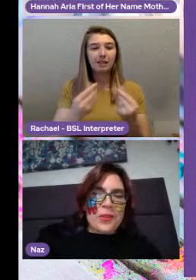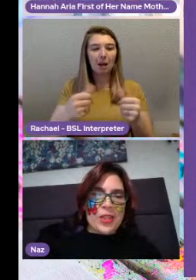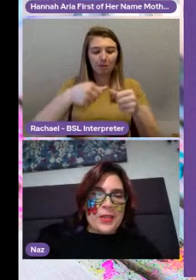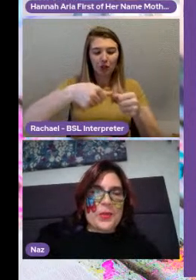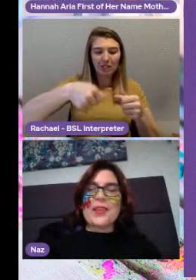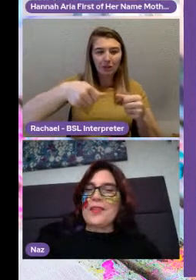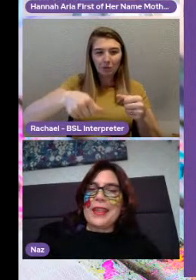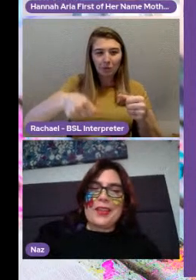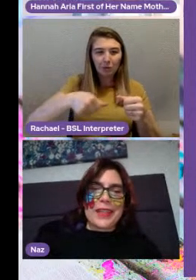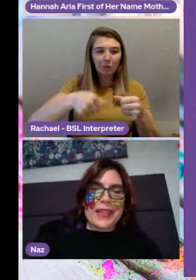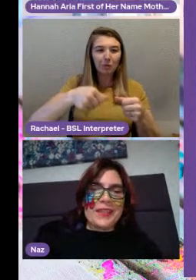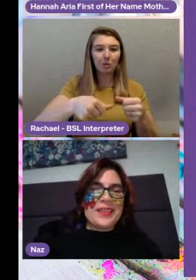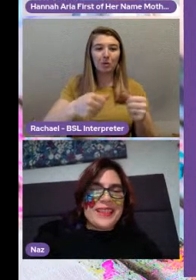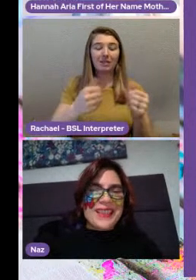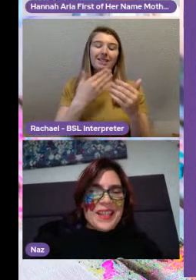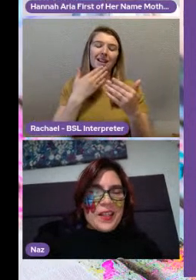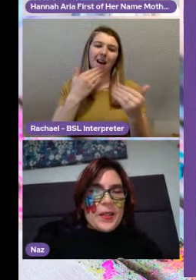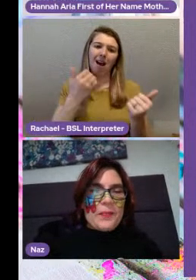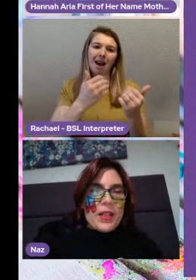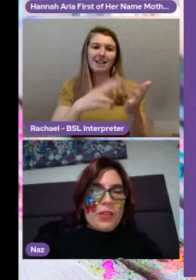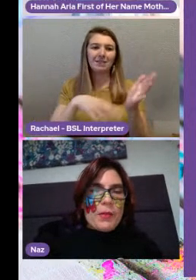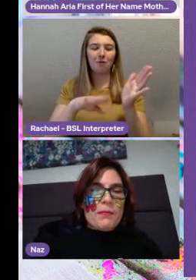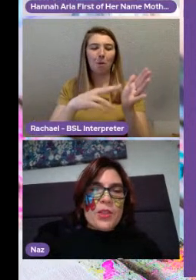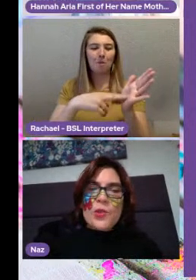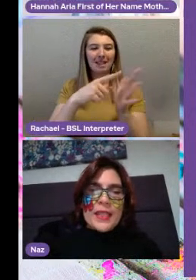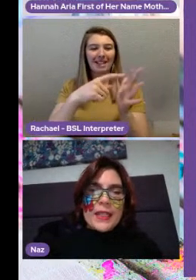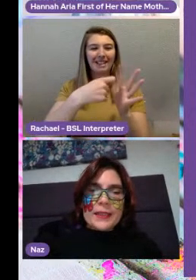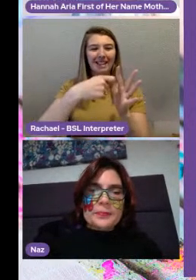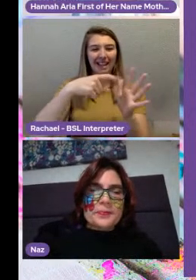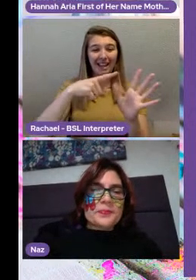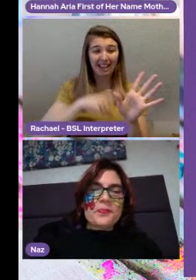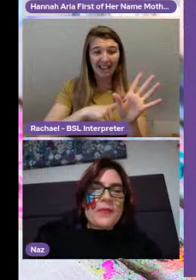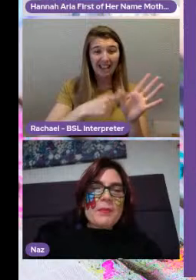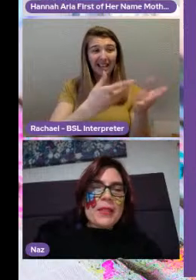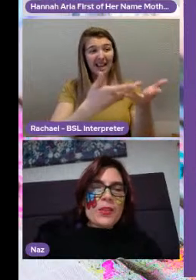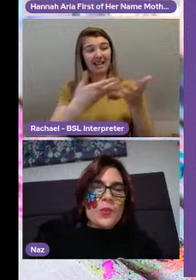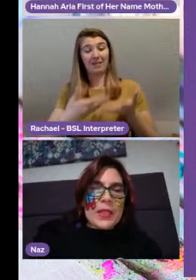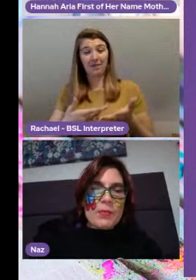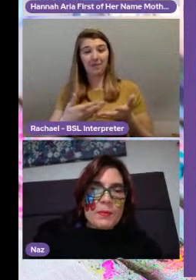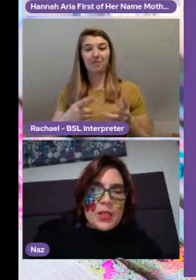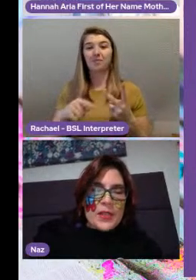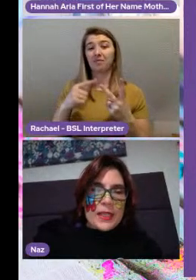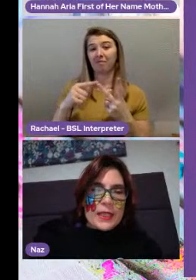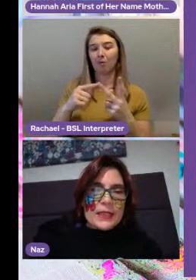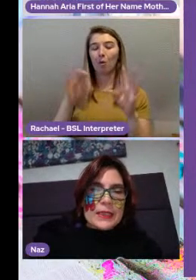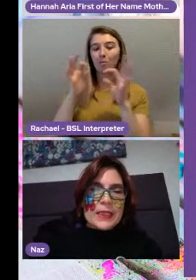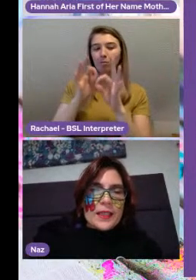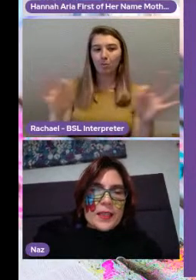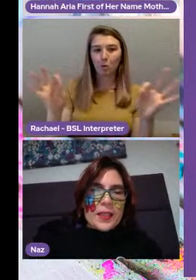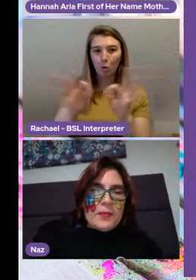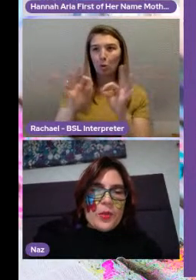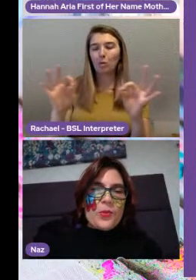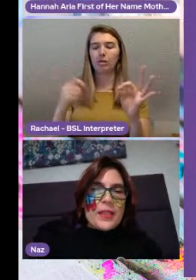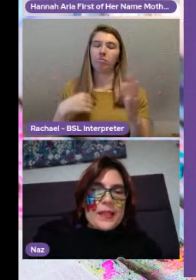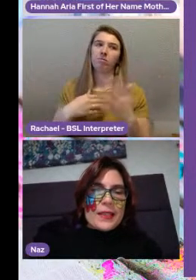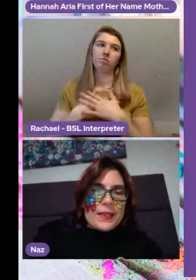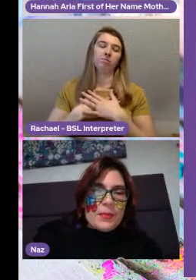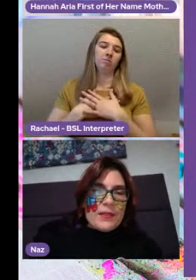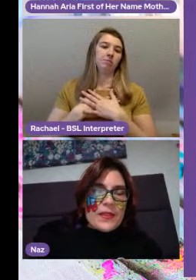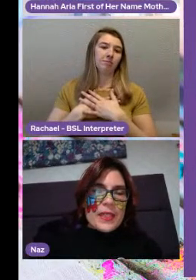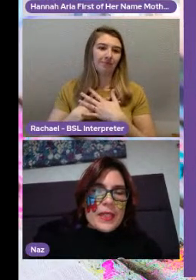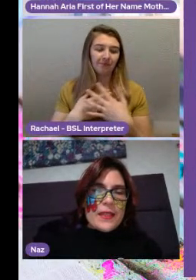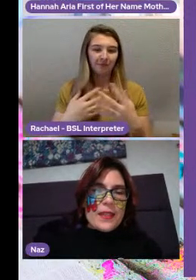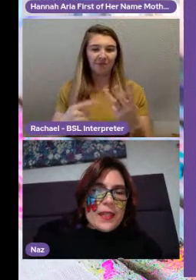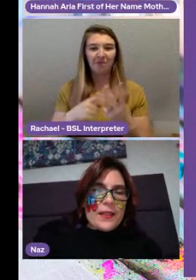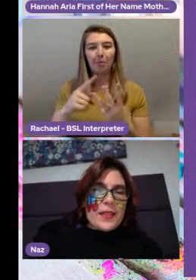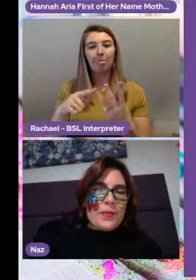me quite a few jigsaws. So thank you, Nikki. I've got my music. I'd be lost without my music. Oh, there's a little